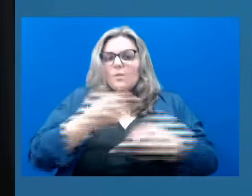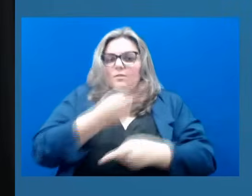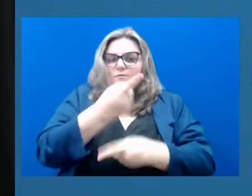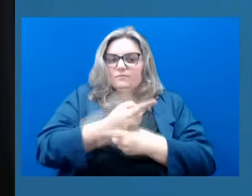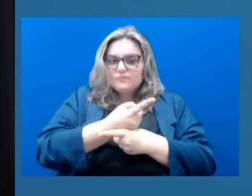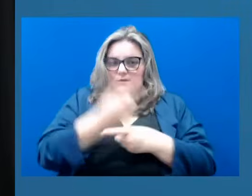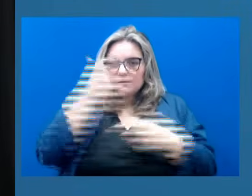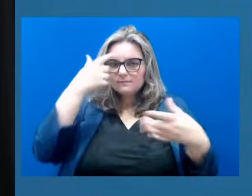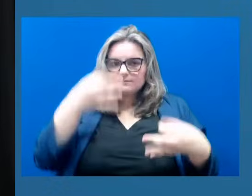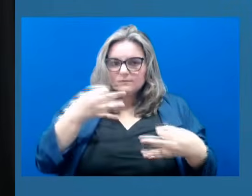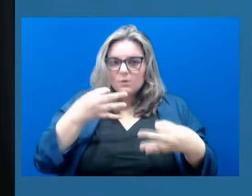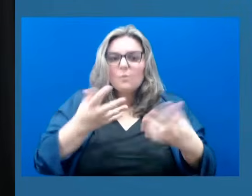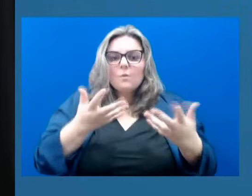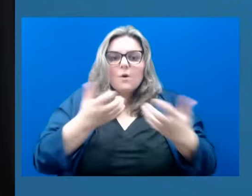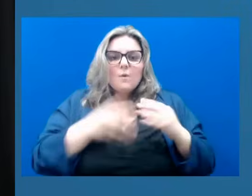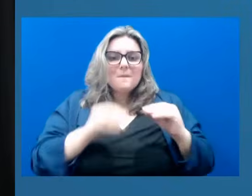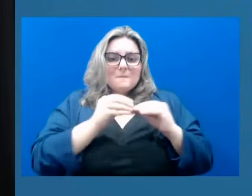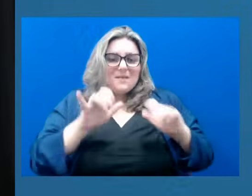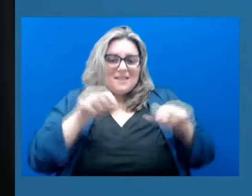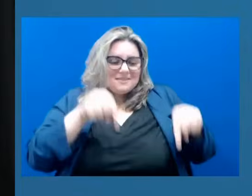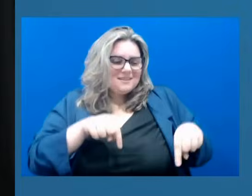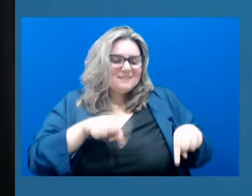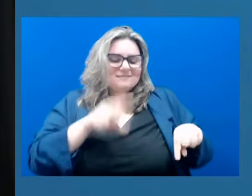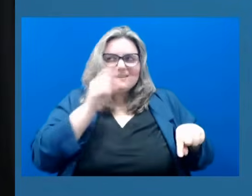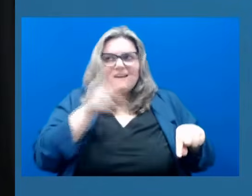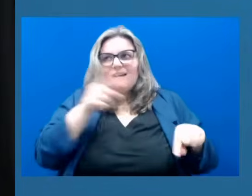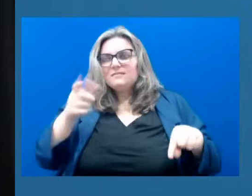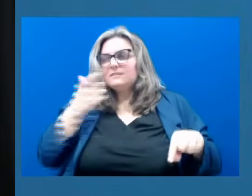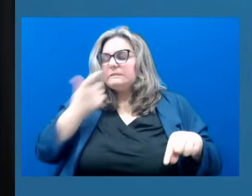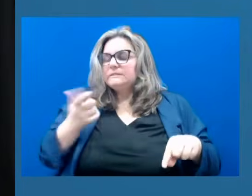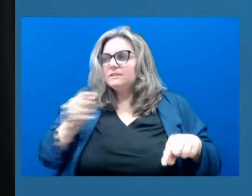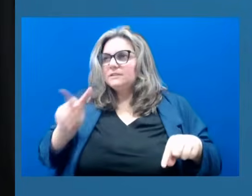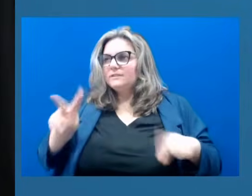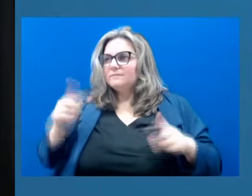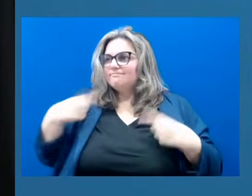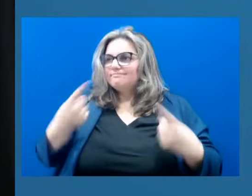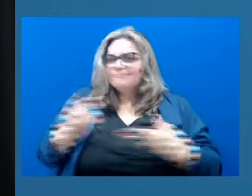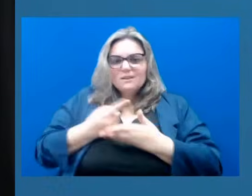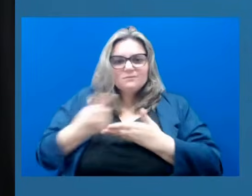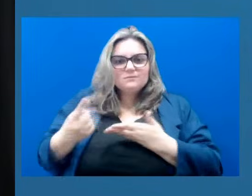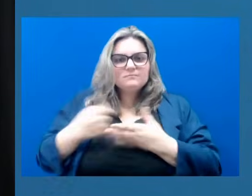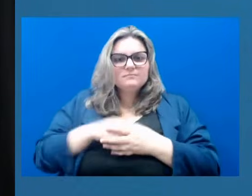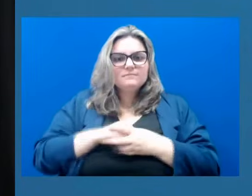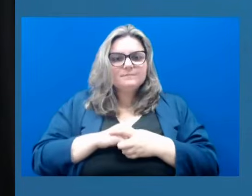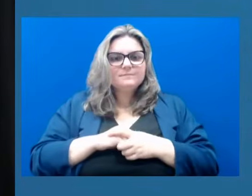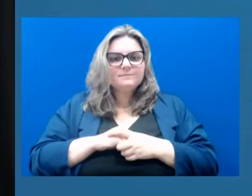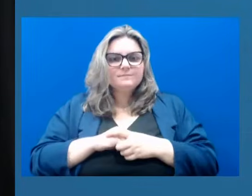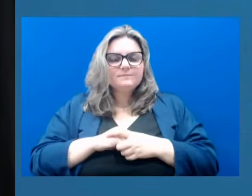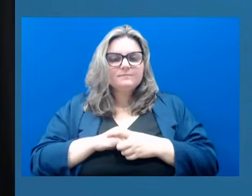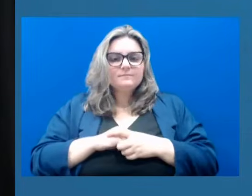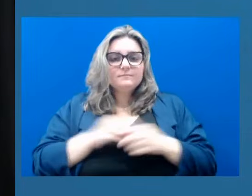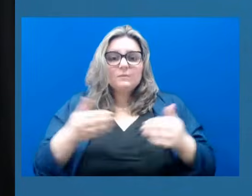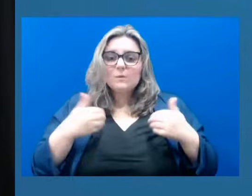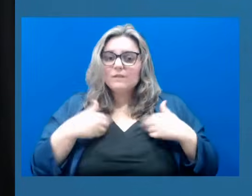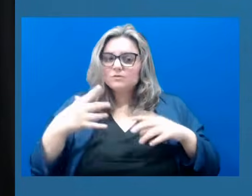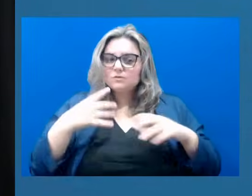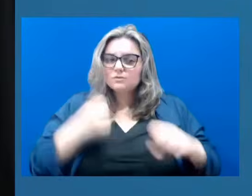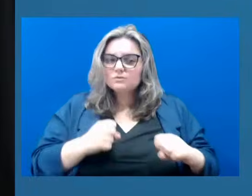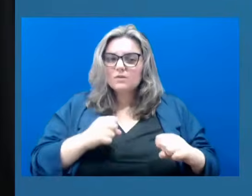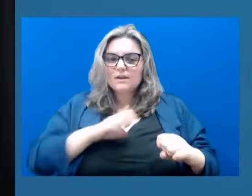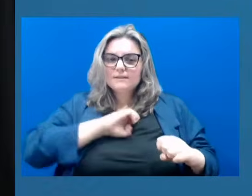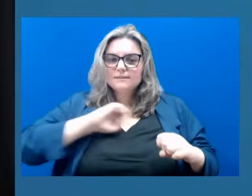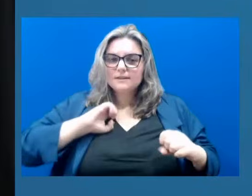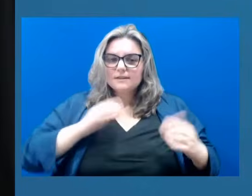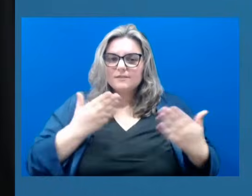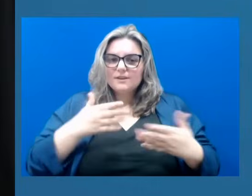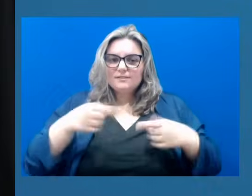seen on television over the last few weeks. We have a dynamic county executive in this county. And I know the governor has to worry about whole